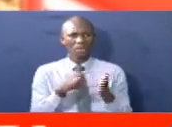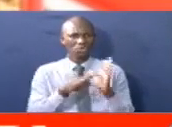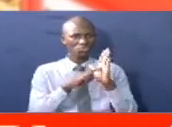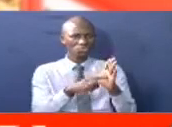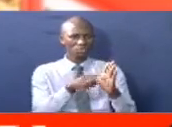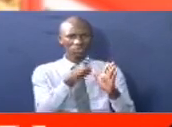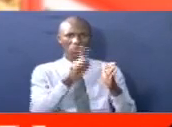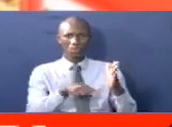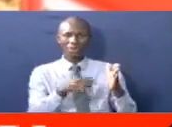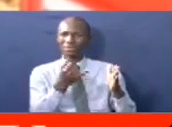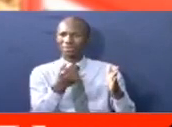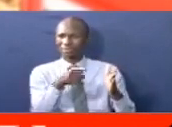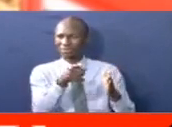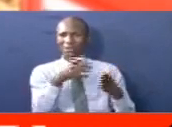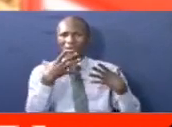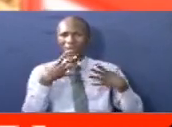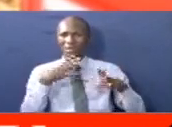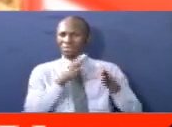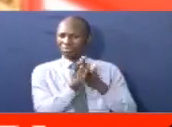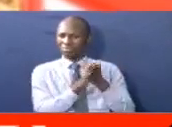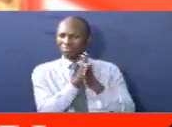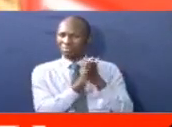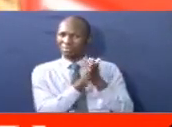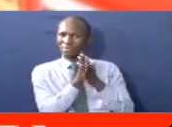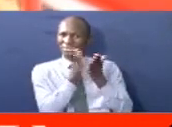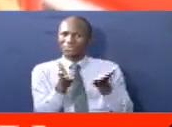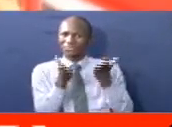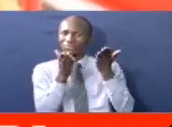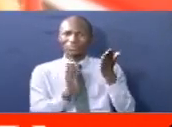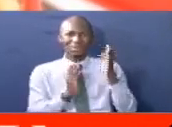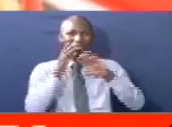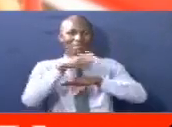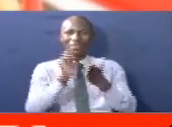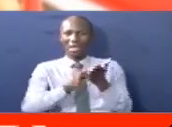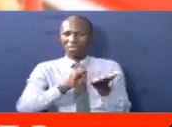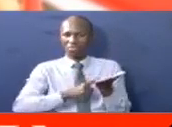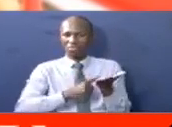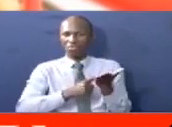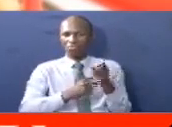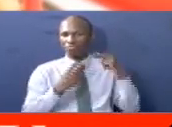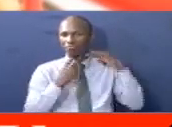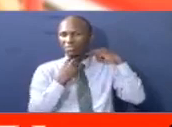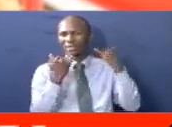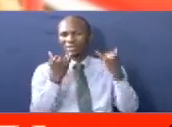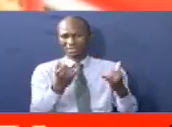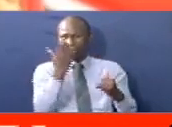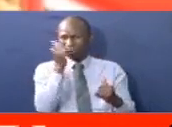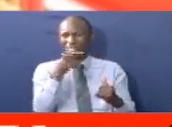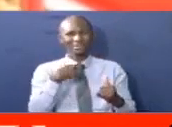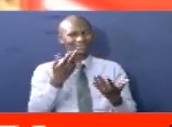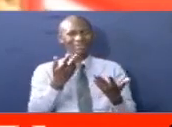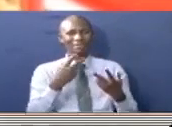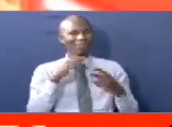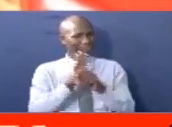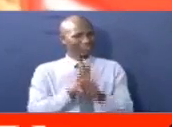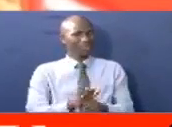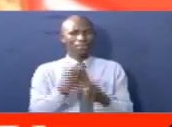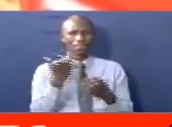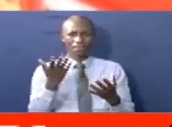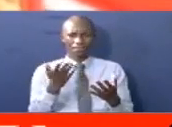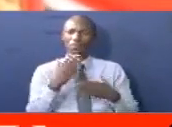is what inspired the people to rise up against the colonial regime because of the humiliation.